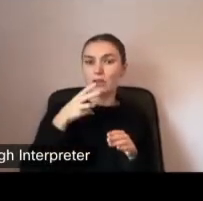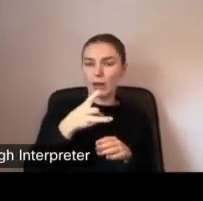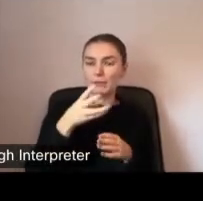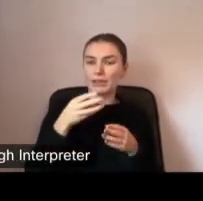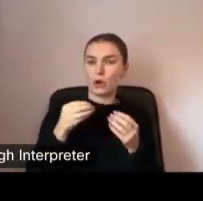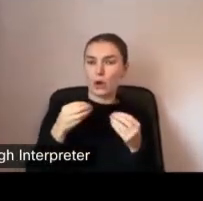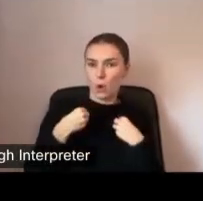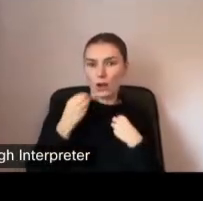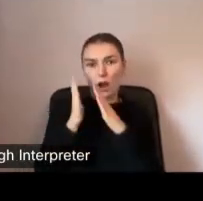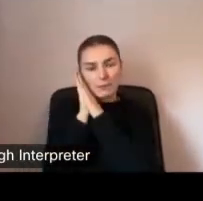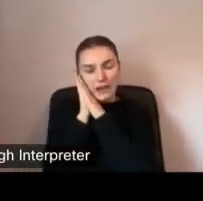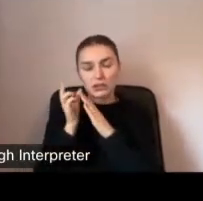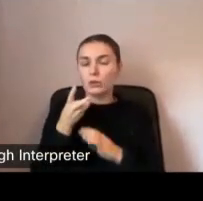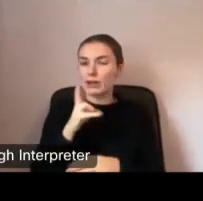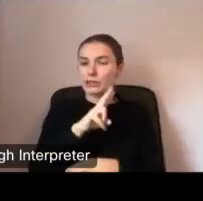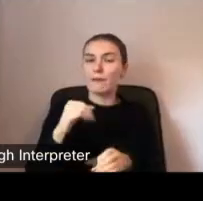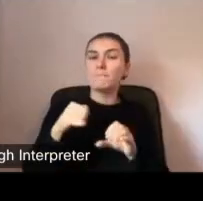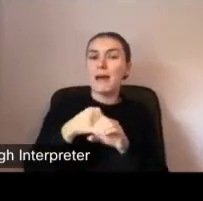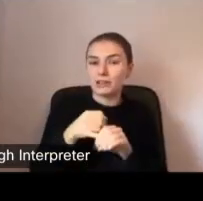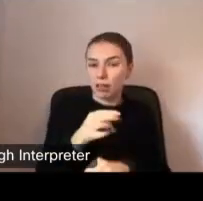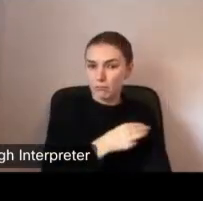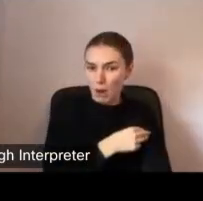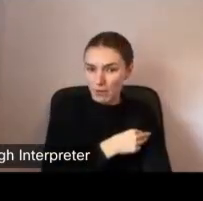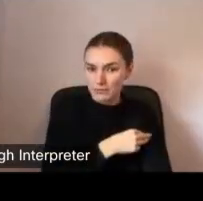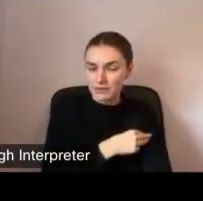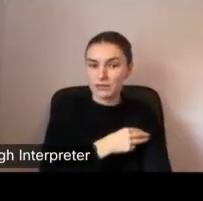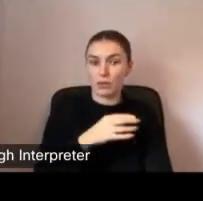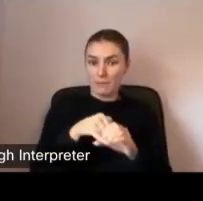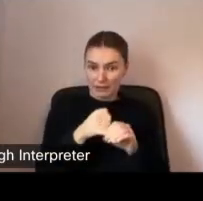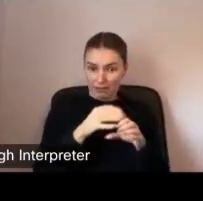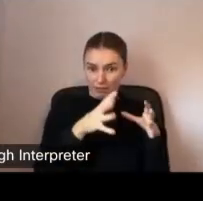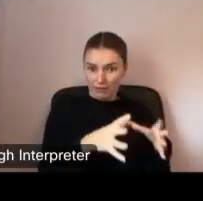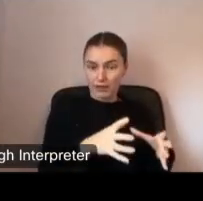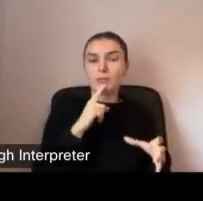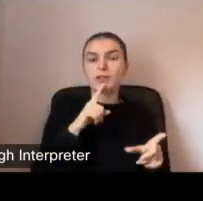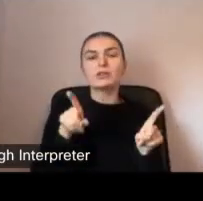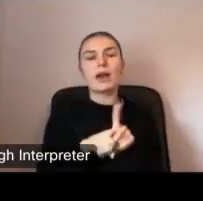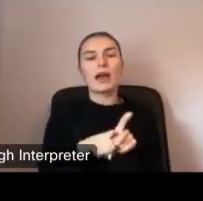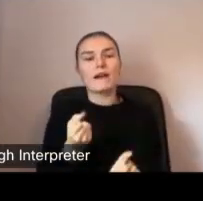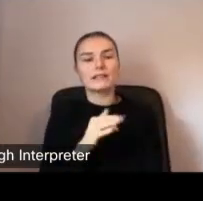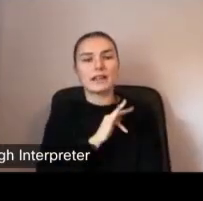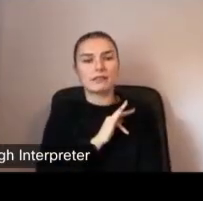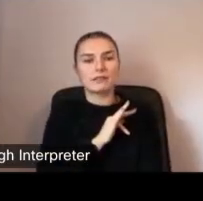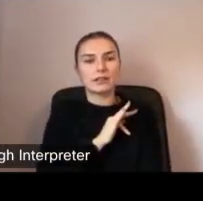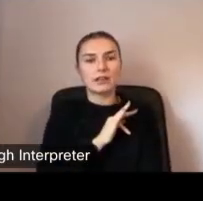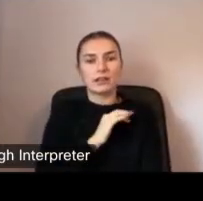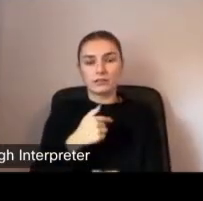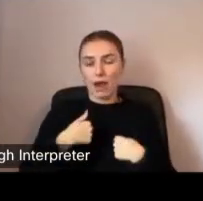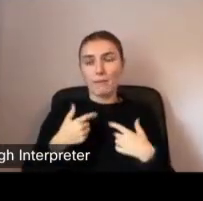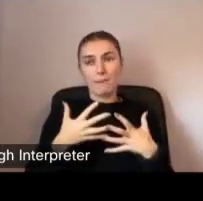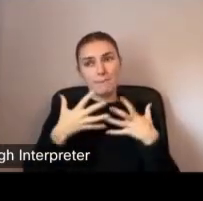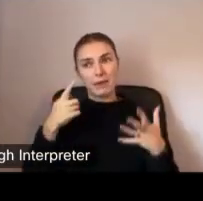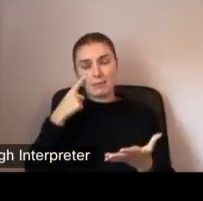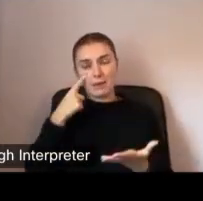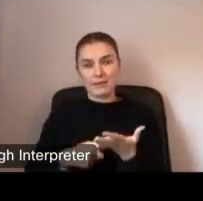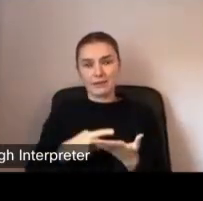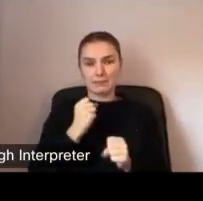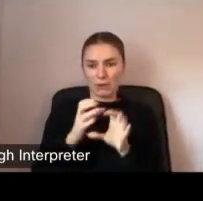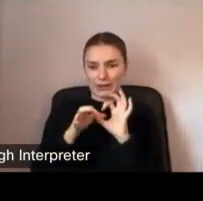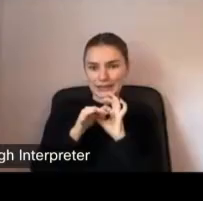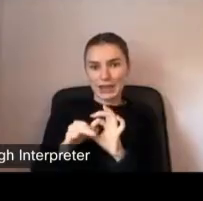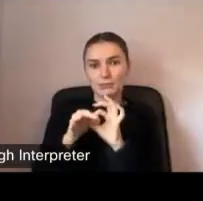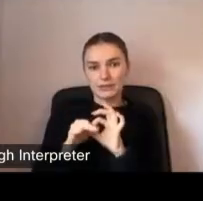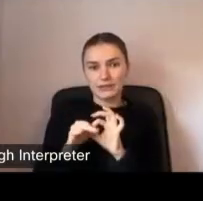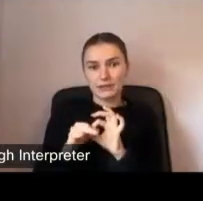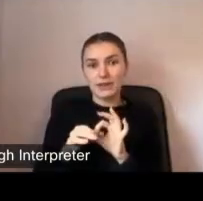problems. So you have medical things. But the things also you have is yourself. I mean, I'm a big believer that it's about engagement. First